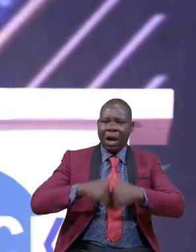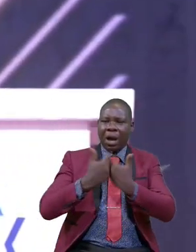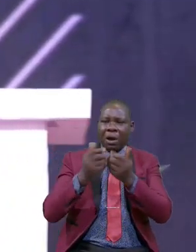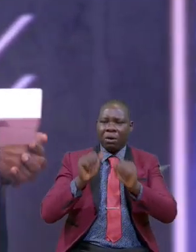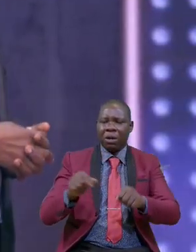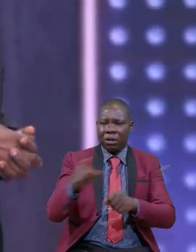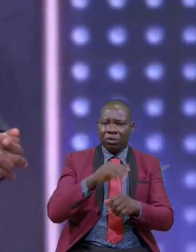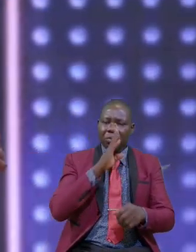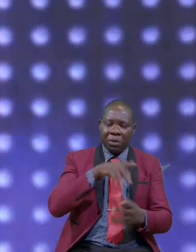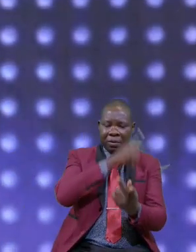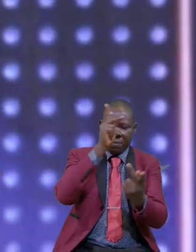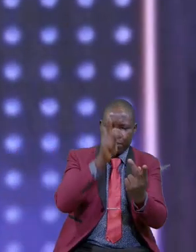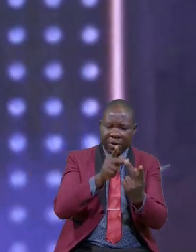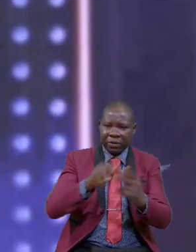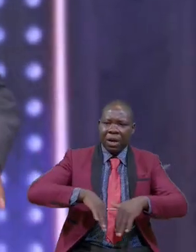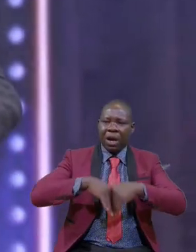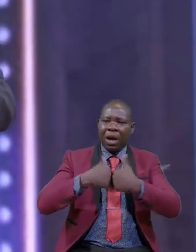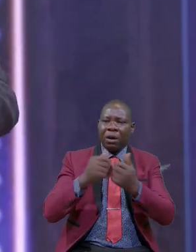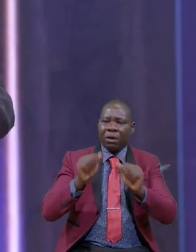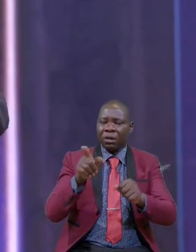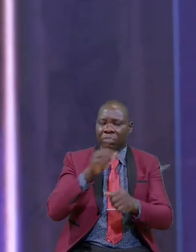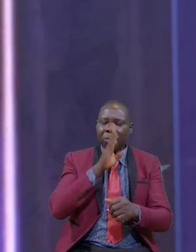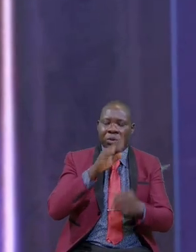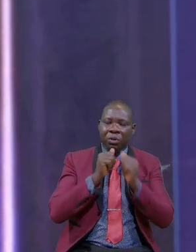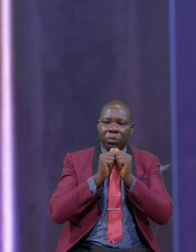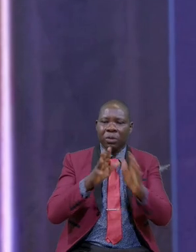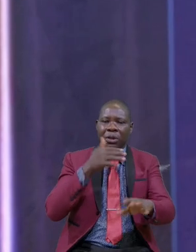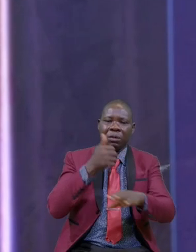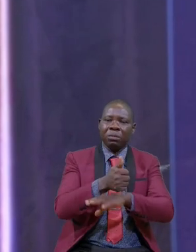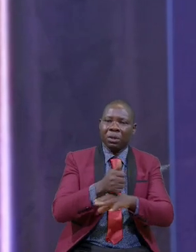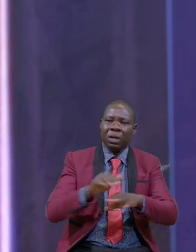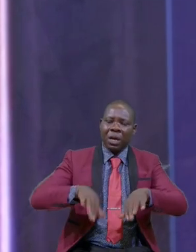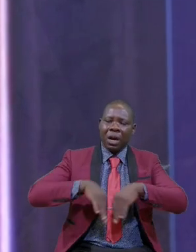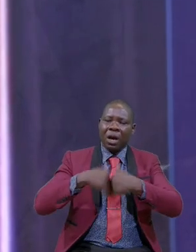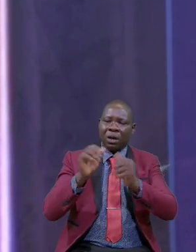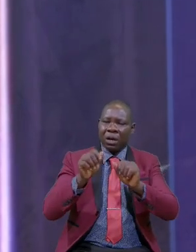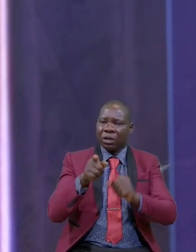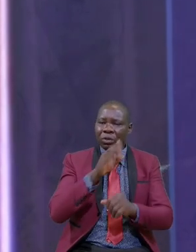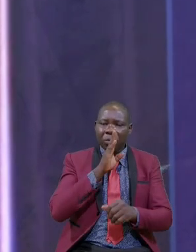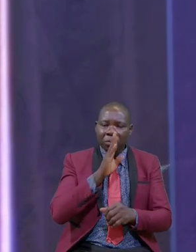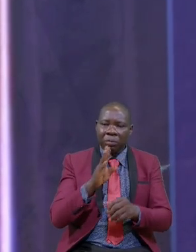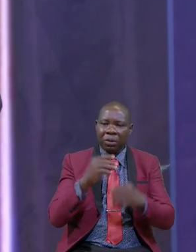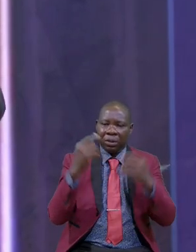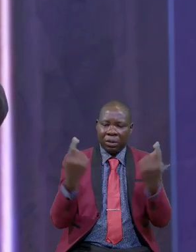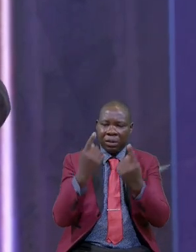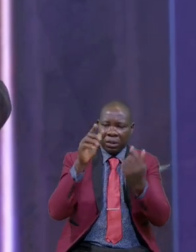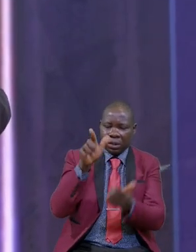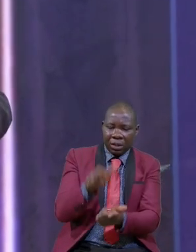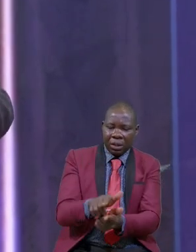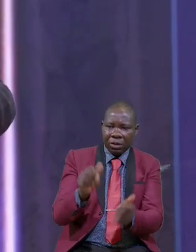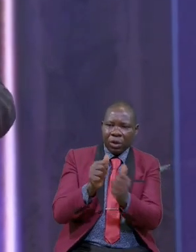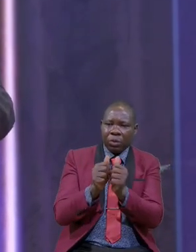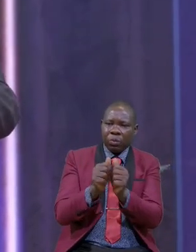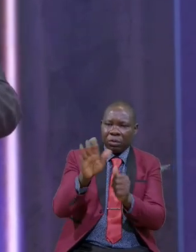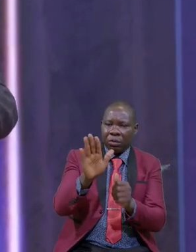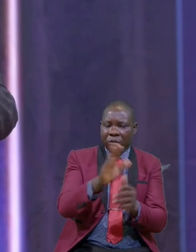could you be blameless, comment tu peux être how could you be sinless, comment in tu your own strength, impossible, impossible, the grace